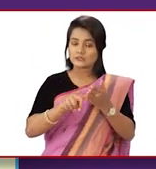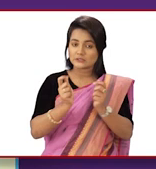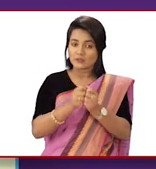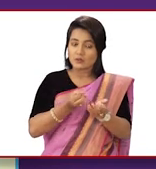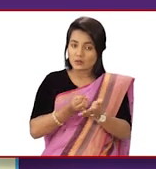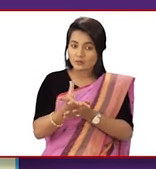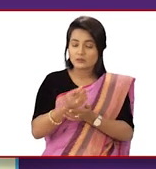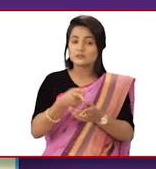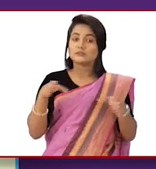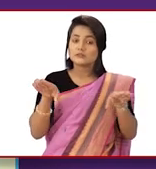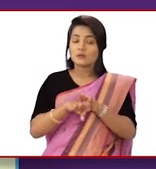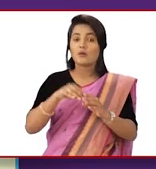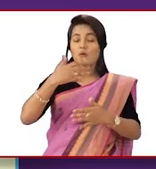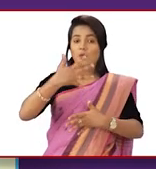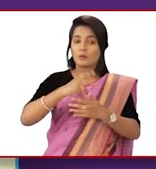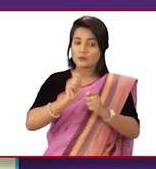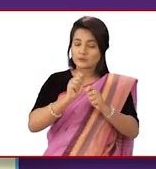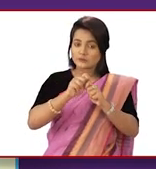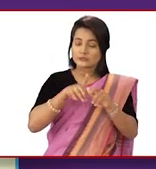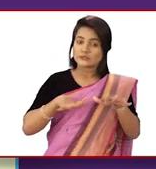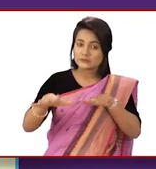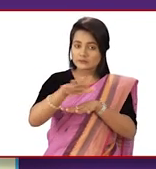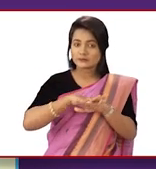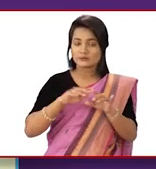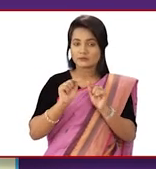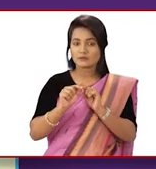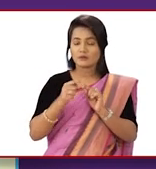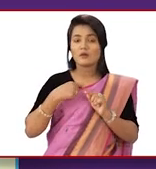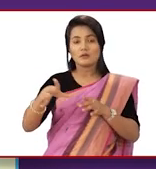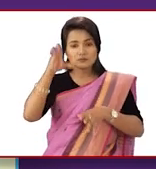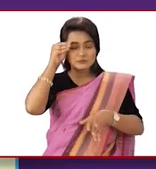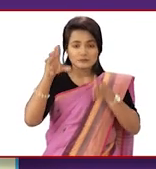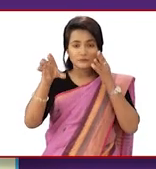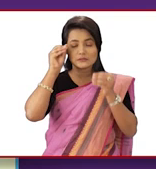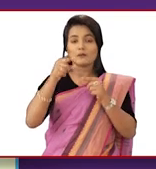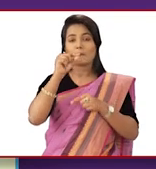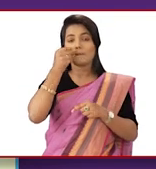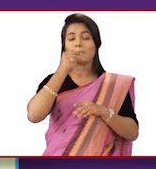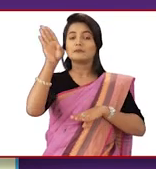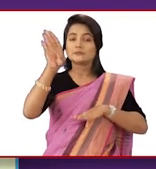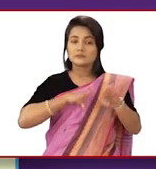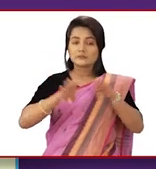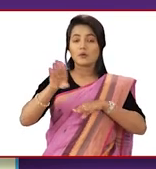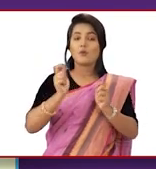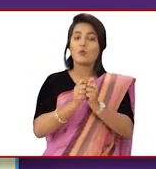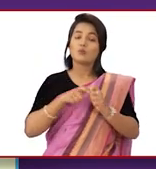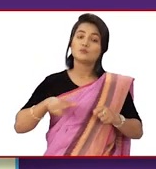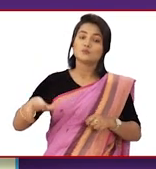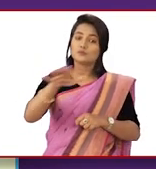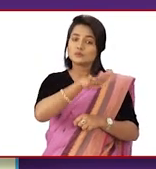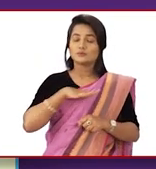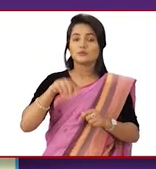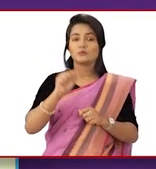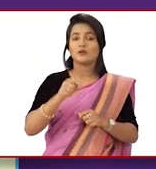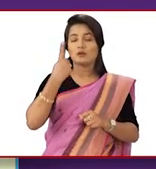about coalition and building just systems. And realize that those work, gender equality works for everyone. it's